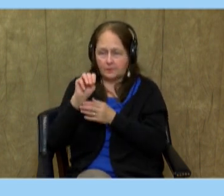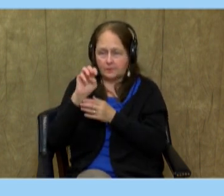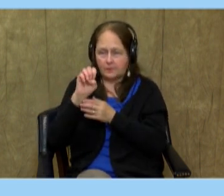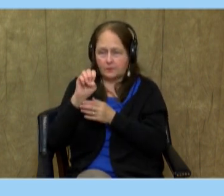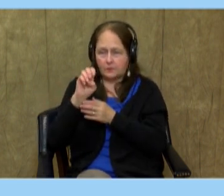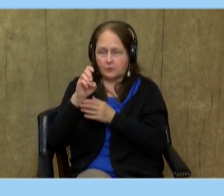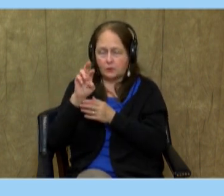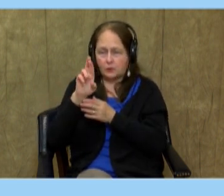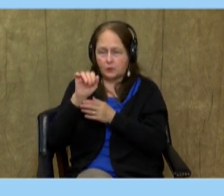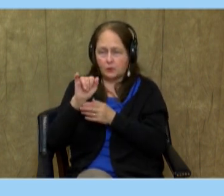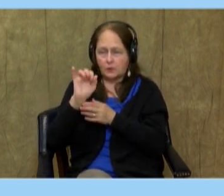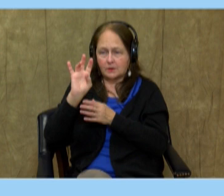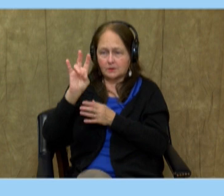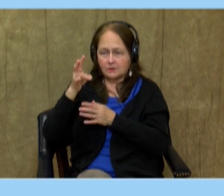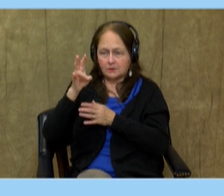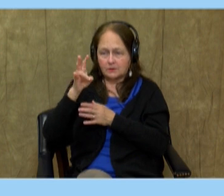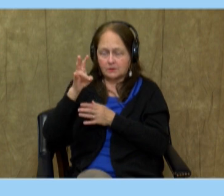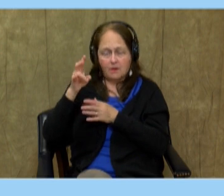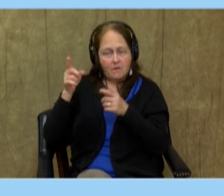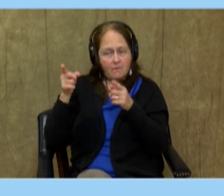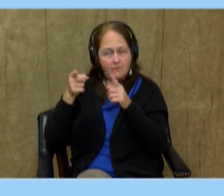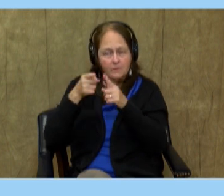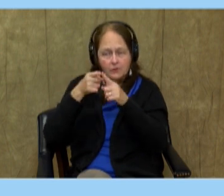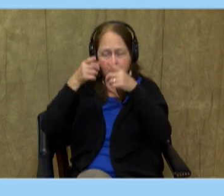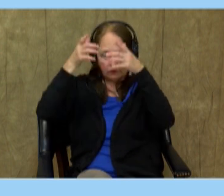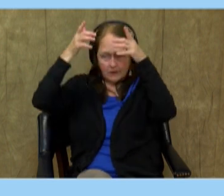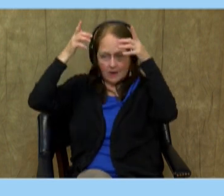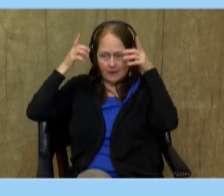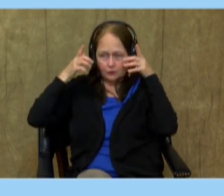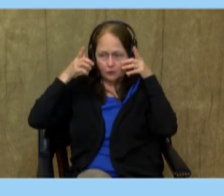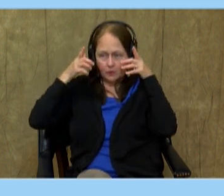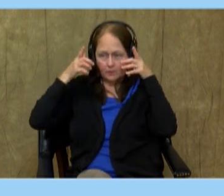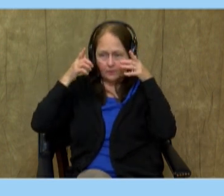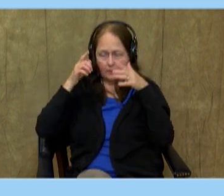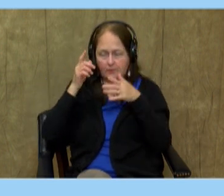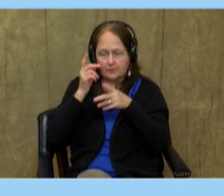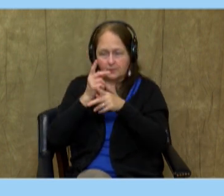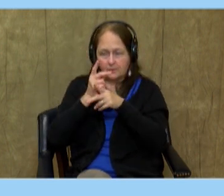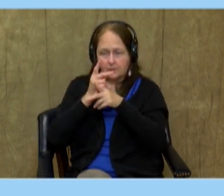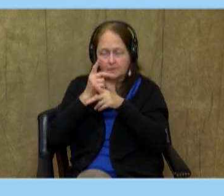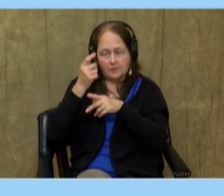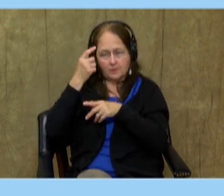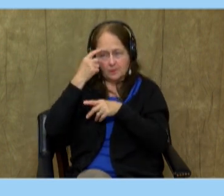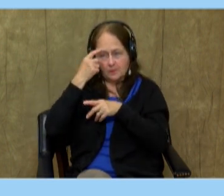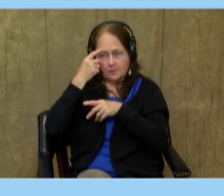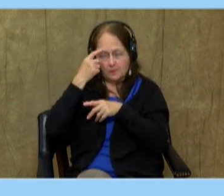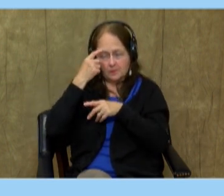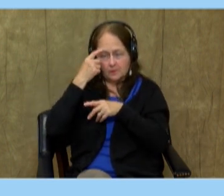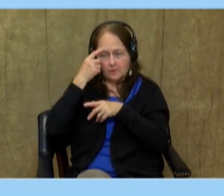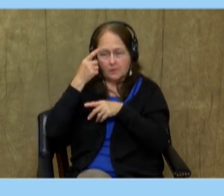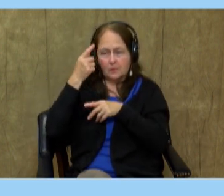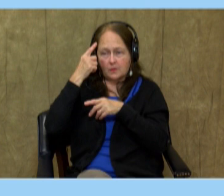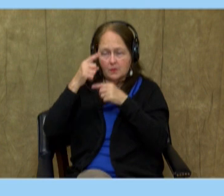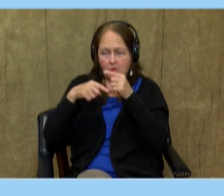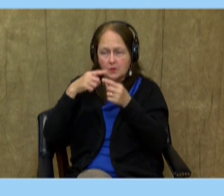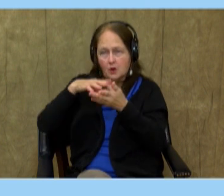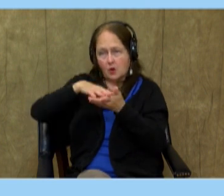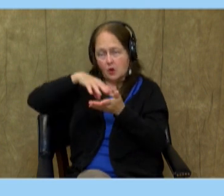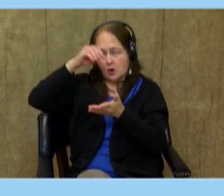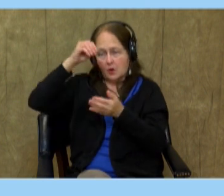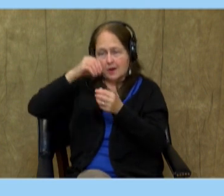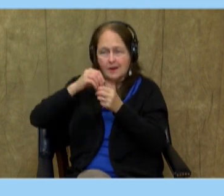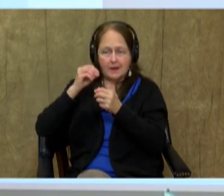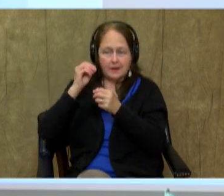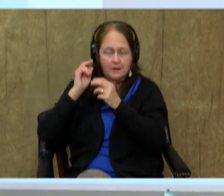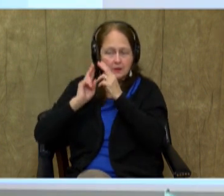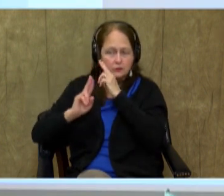7, these guys were the first astronauts. Now, keep in mind that coming out, I want you to rely on some stuff you've learned in history for a